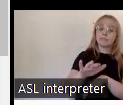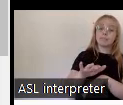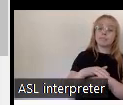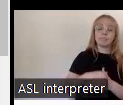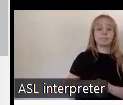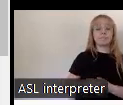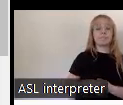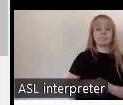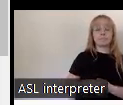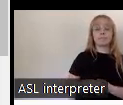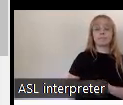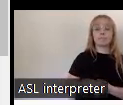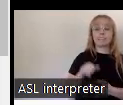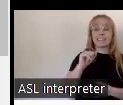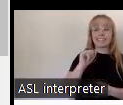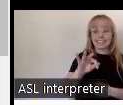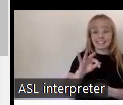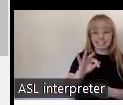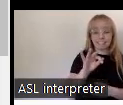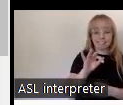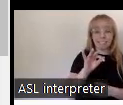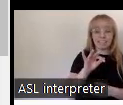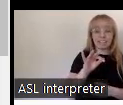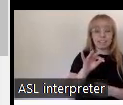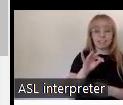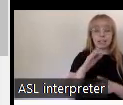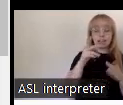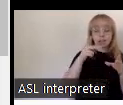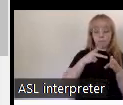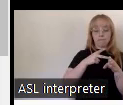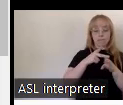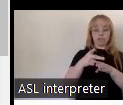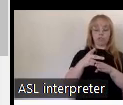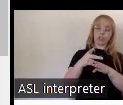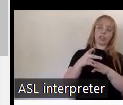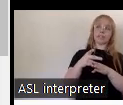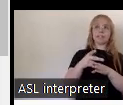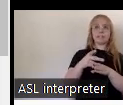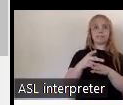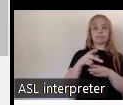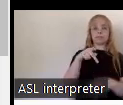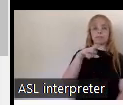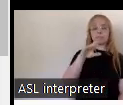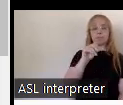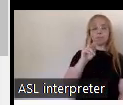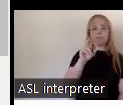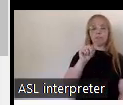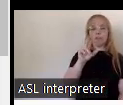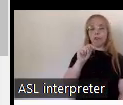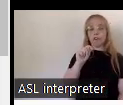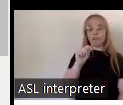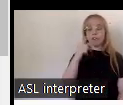If someone is doing this as a professional in a pro vault on behalf of